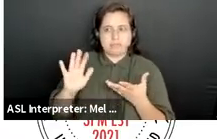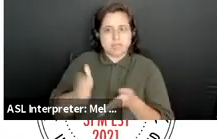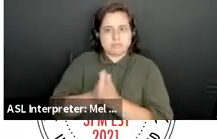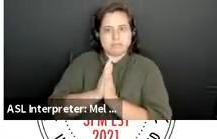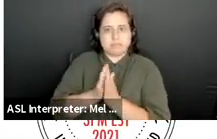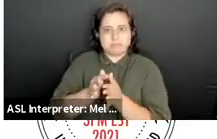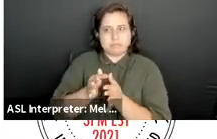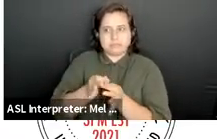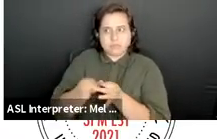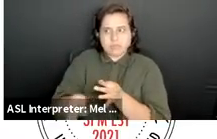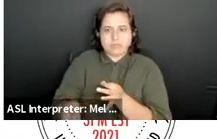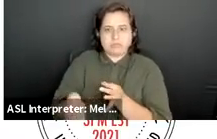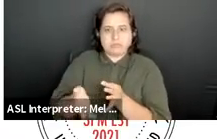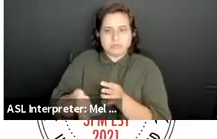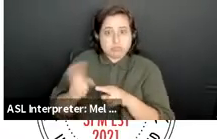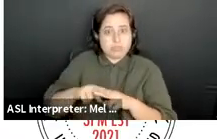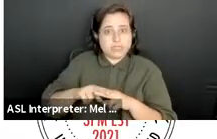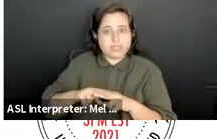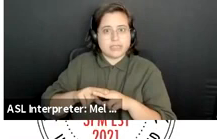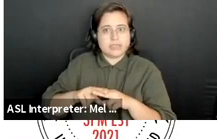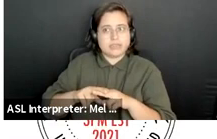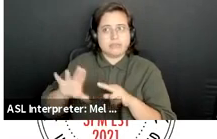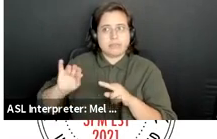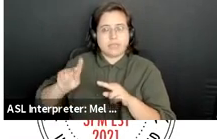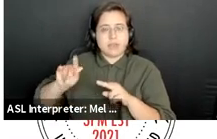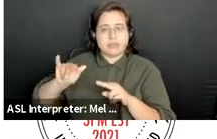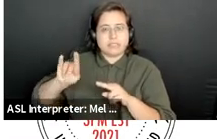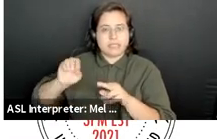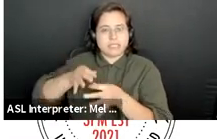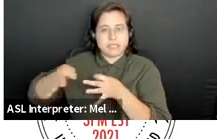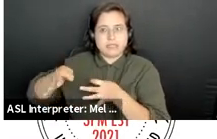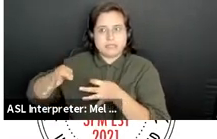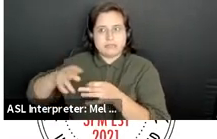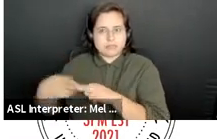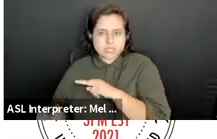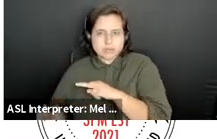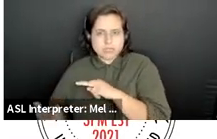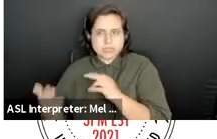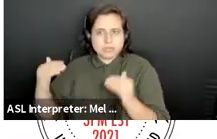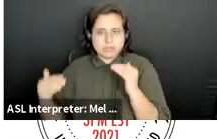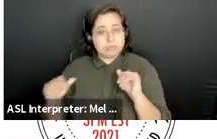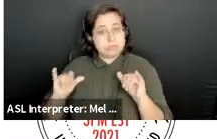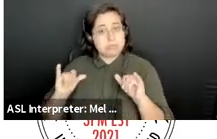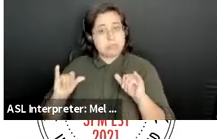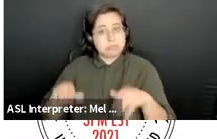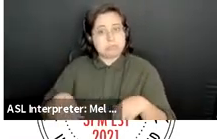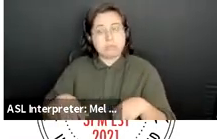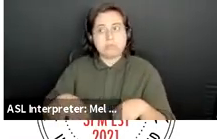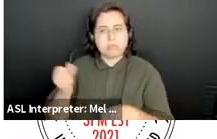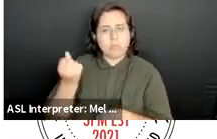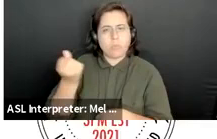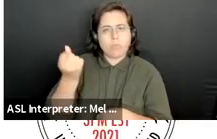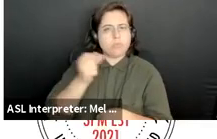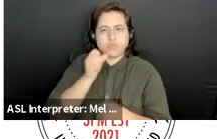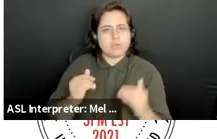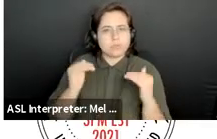are increasing, and or it appears that the consular delays are shortening, we might advise that you hold off on upgrading until